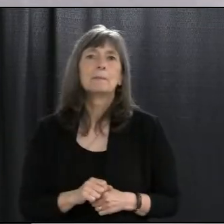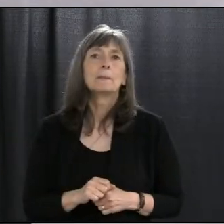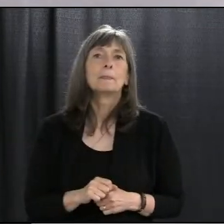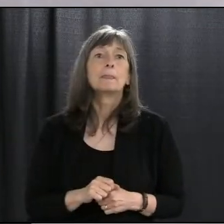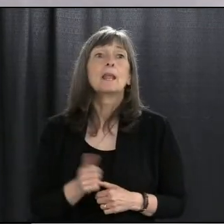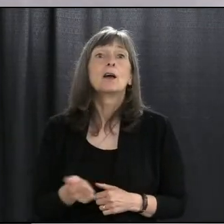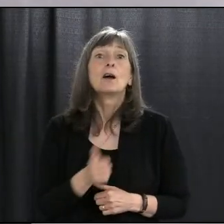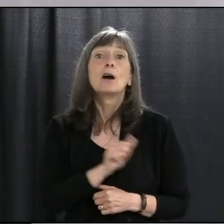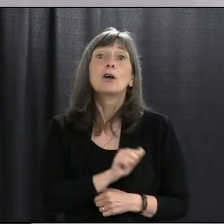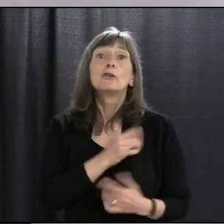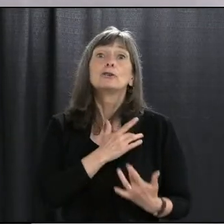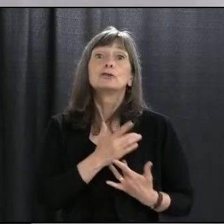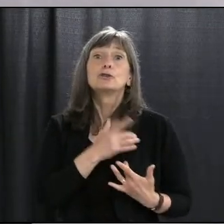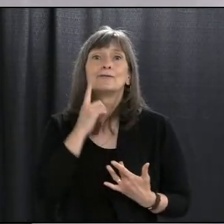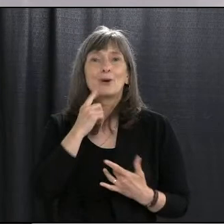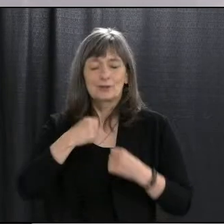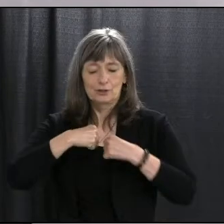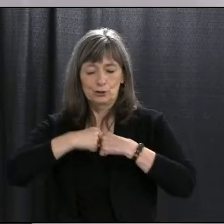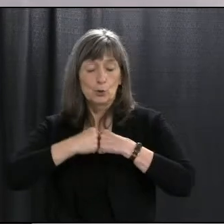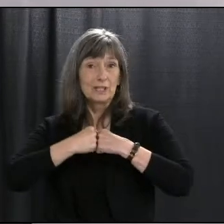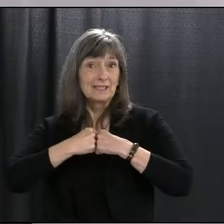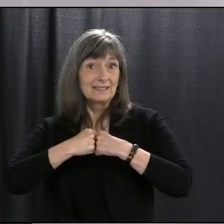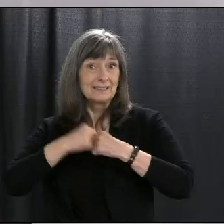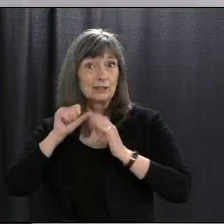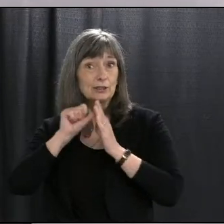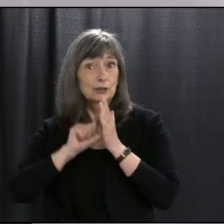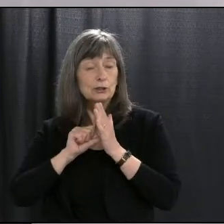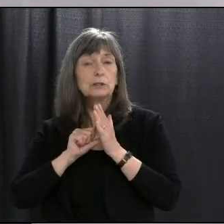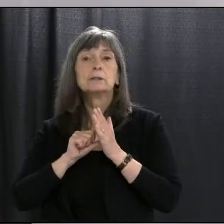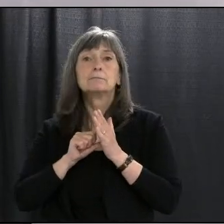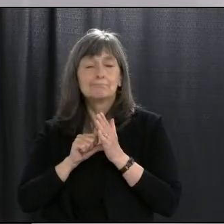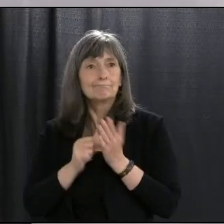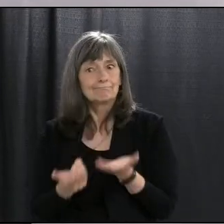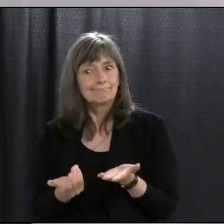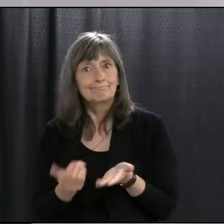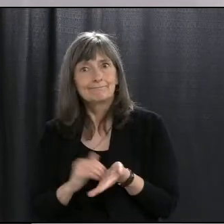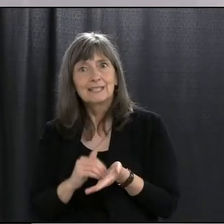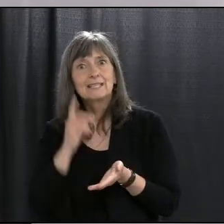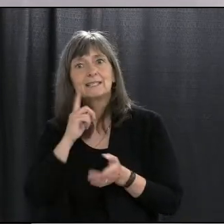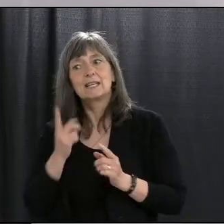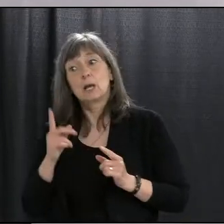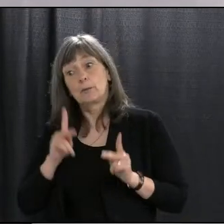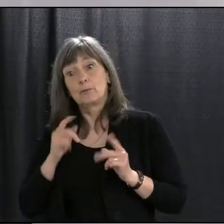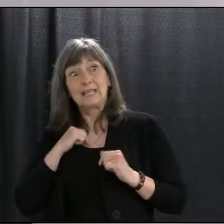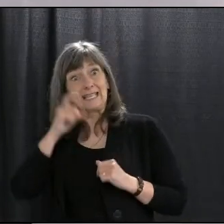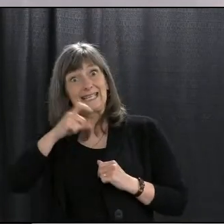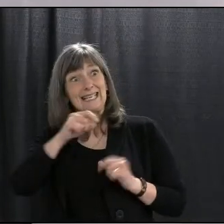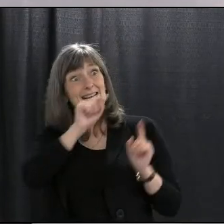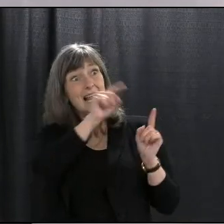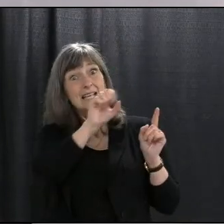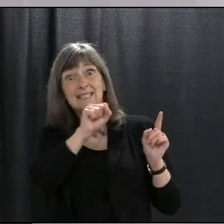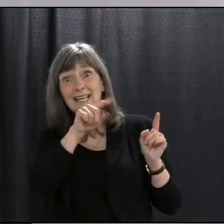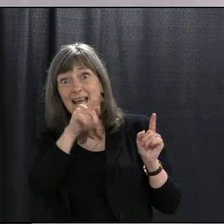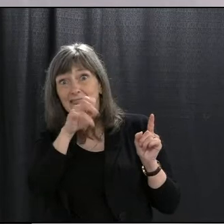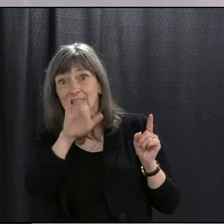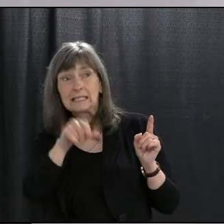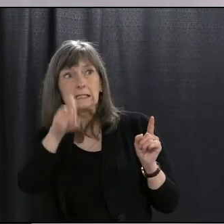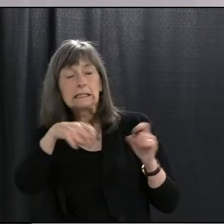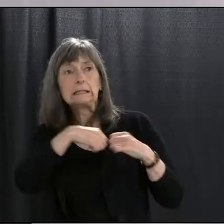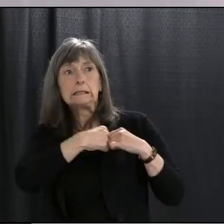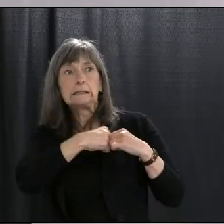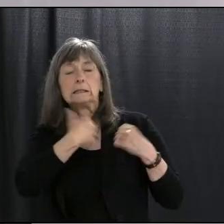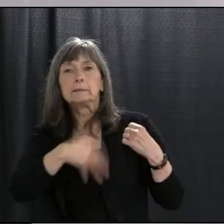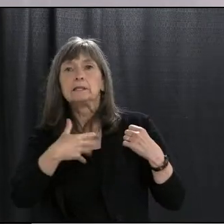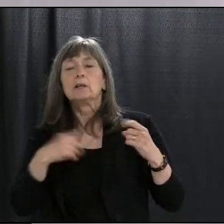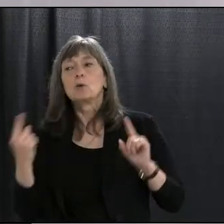updates about joint replacements is there is an example of bringing the care to the people in St. Anthony, and with